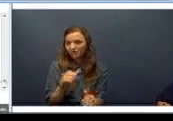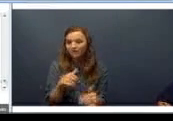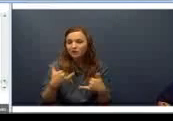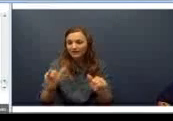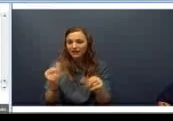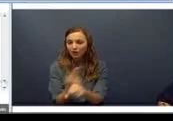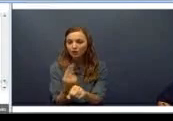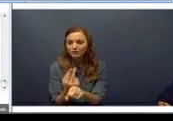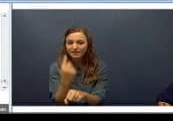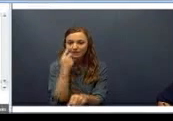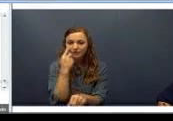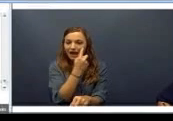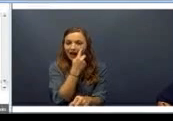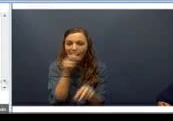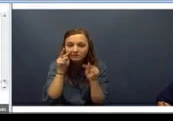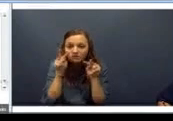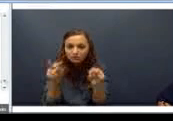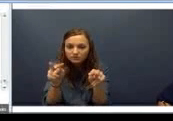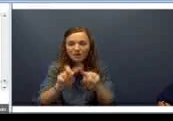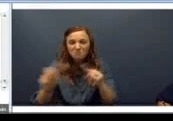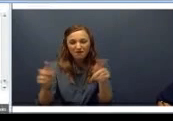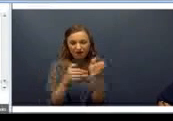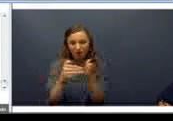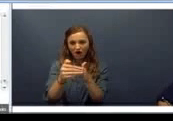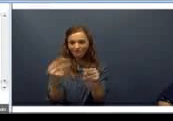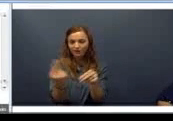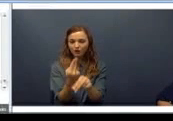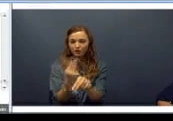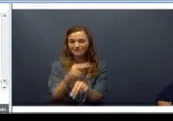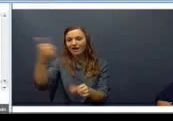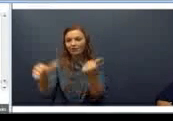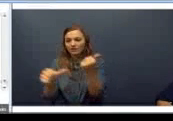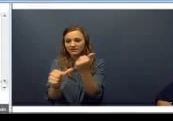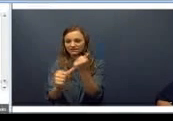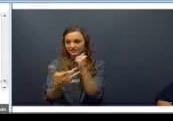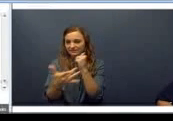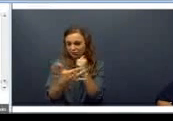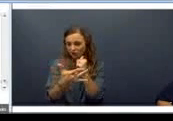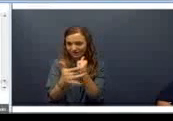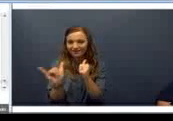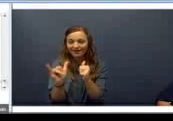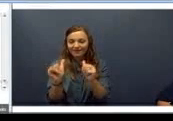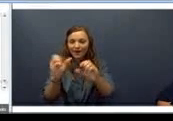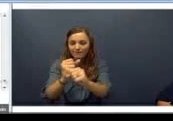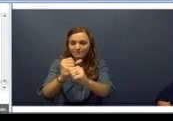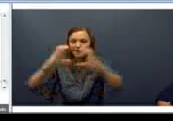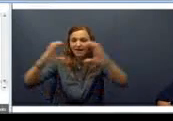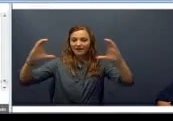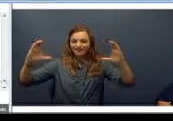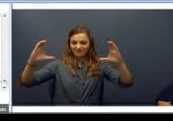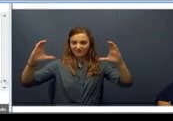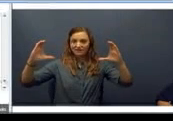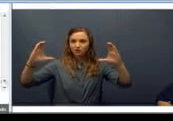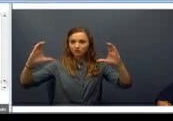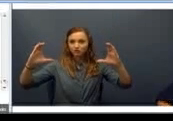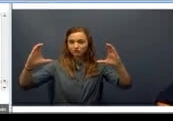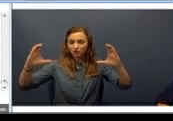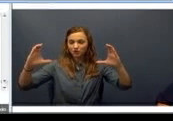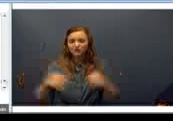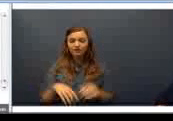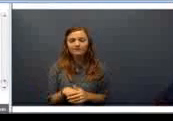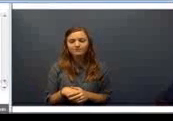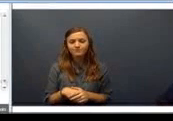not relying on speech output. They're still using their eyes to interact, but they're often using other assistive technologies such as